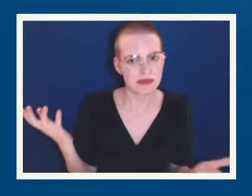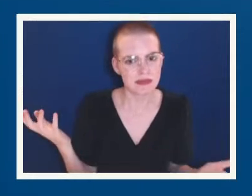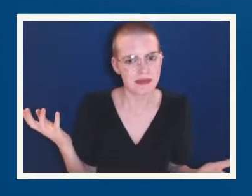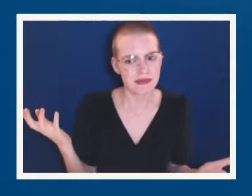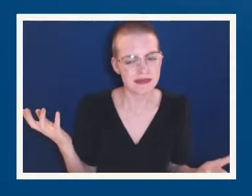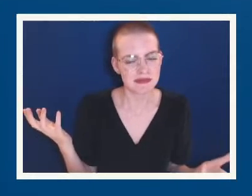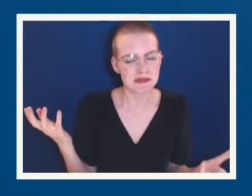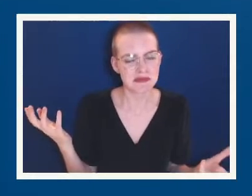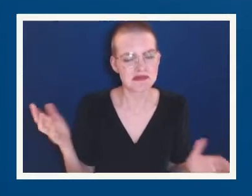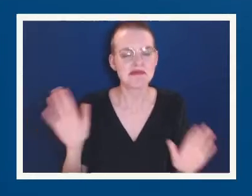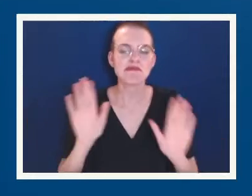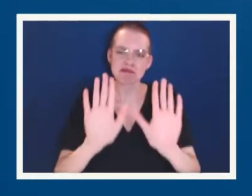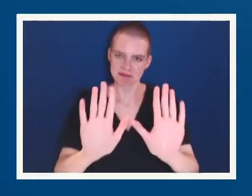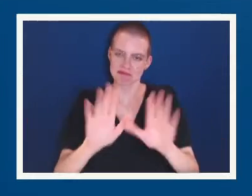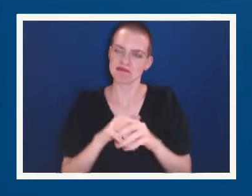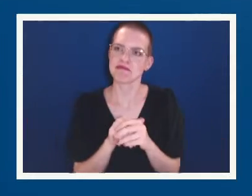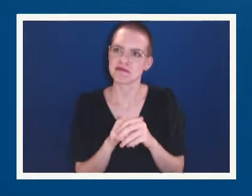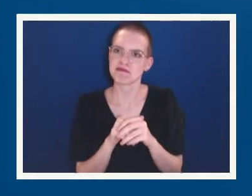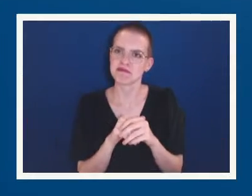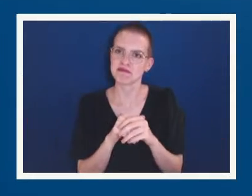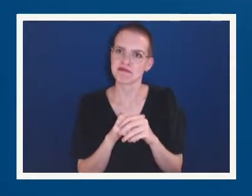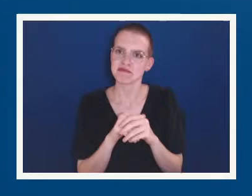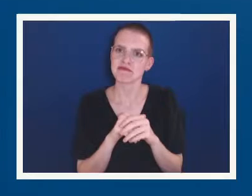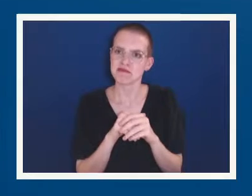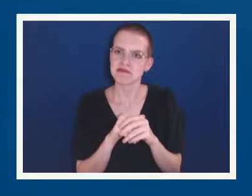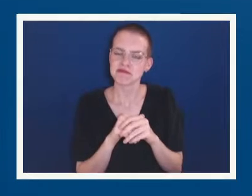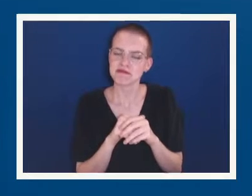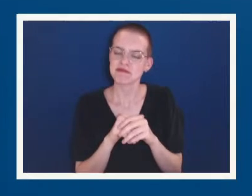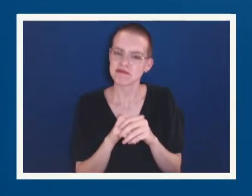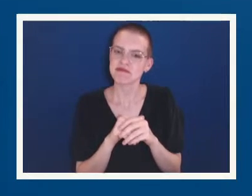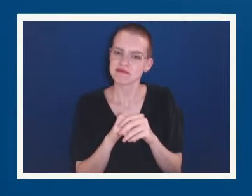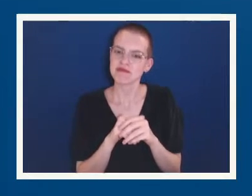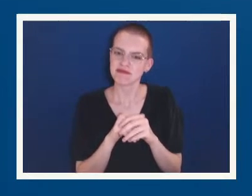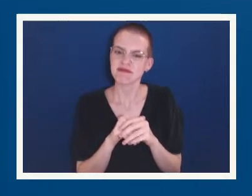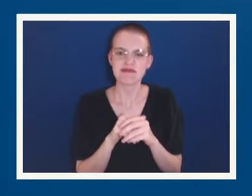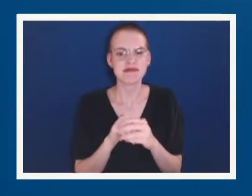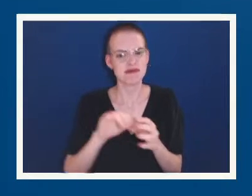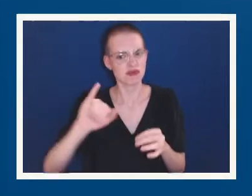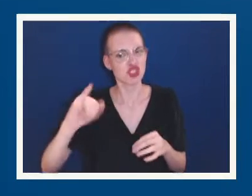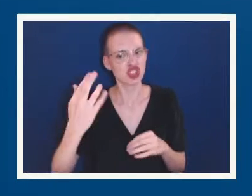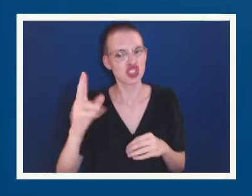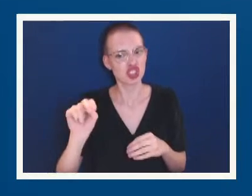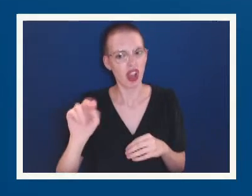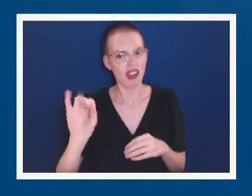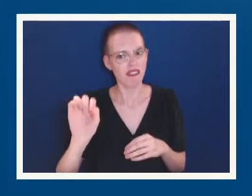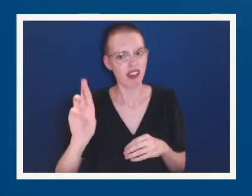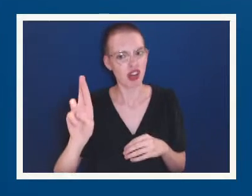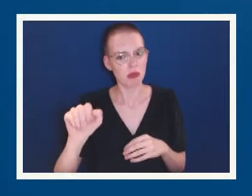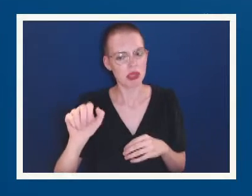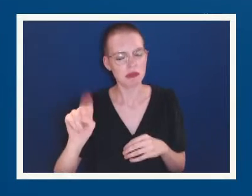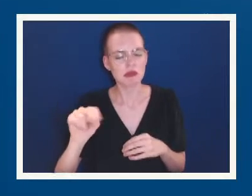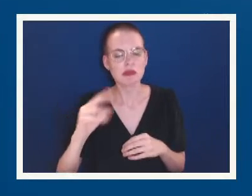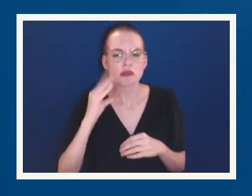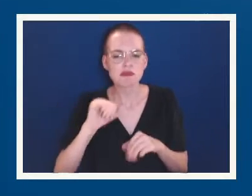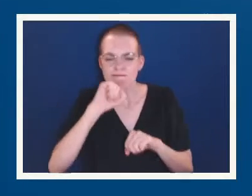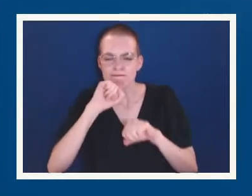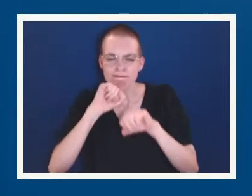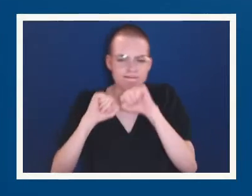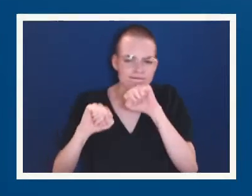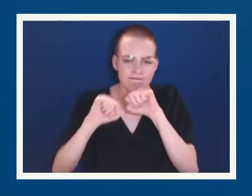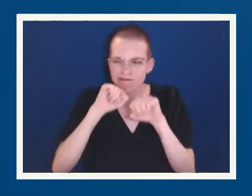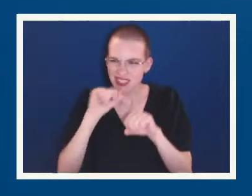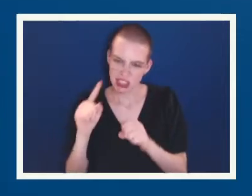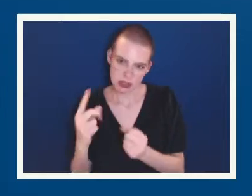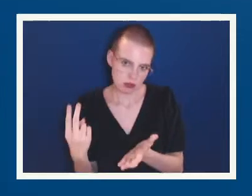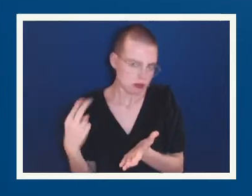Look, like a lot of us, John's gotten knocked down, but he gets back up. He's gotten up quickly.